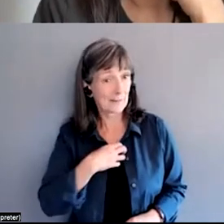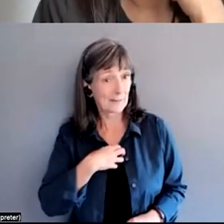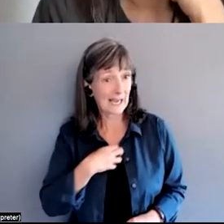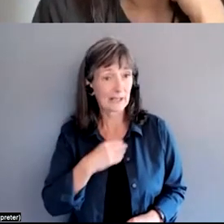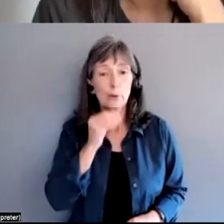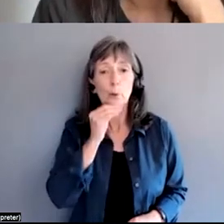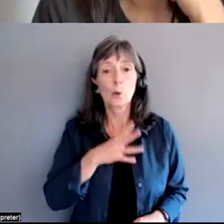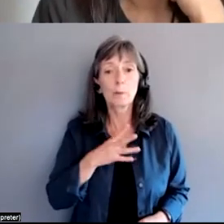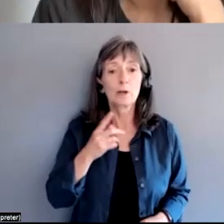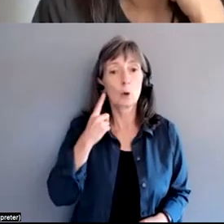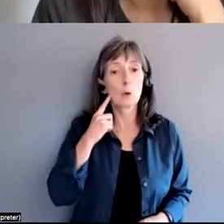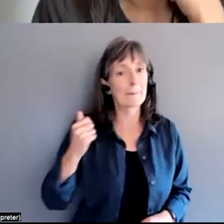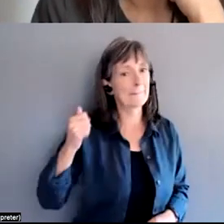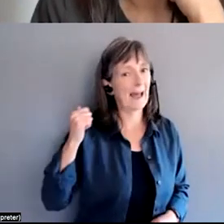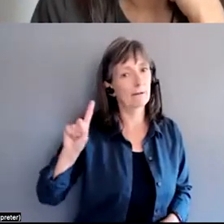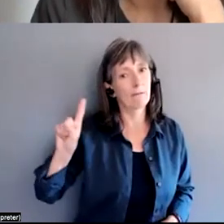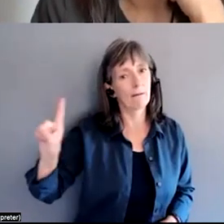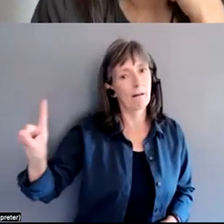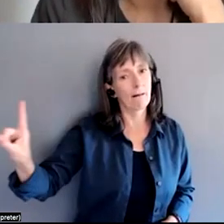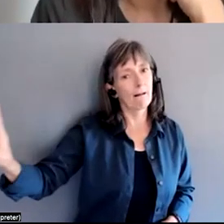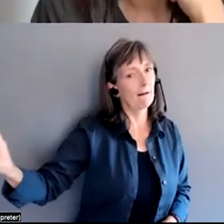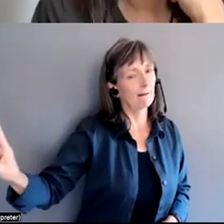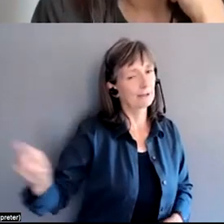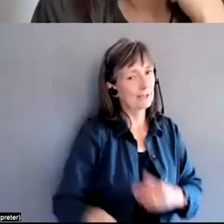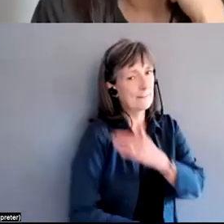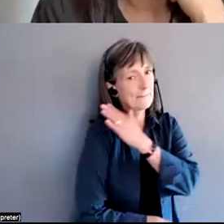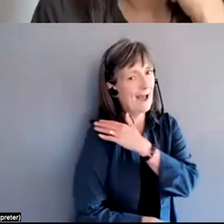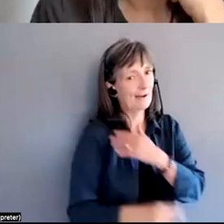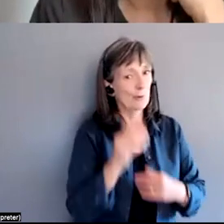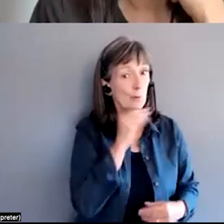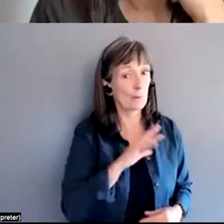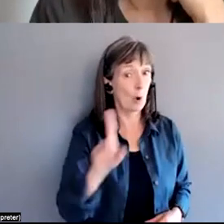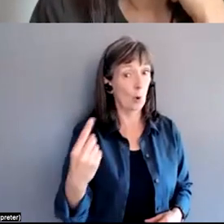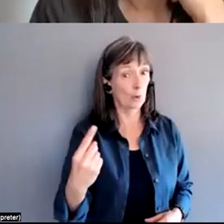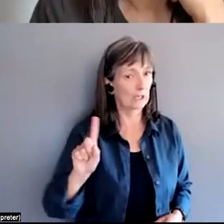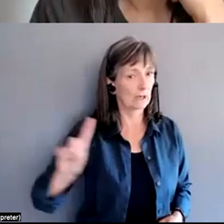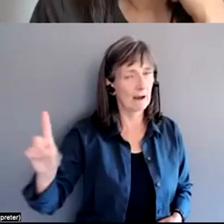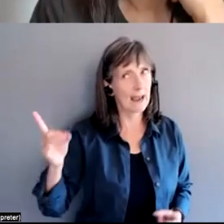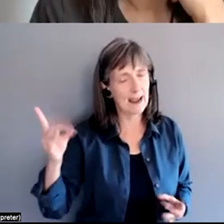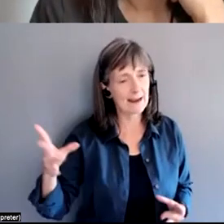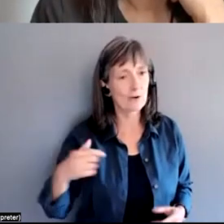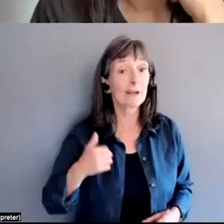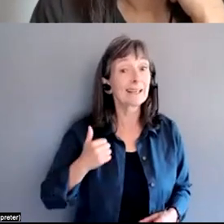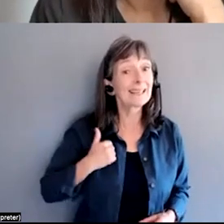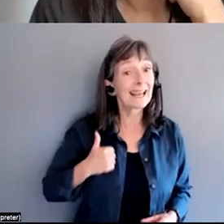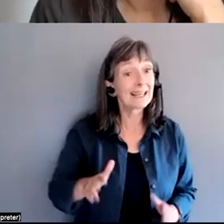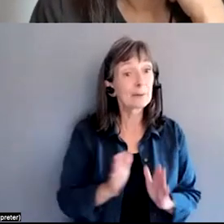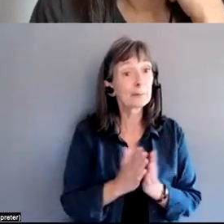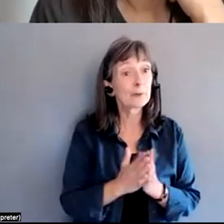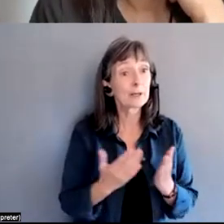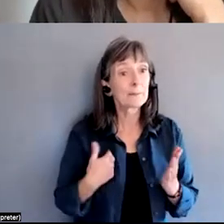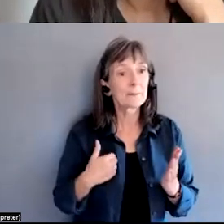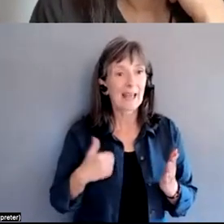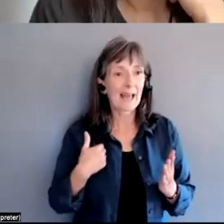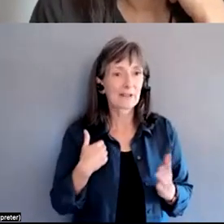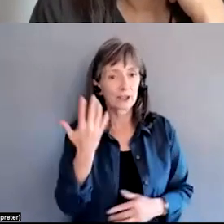away from the viewer, the back of the woman walking away from the viewer on covers, or Canadian novels that have bucolic trees on them